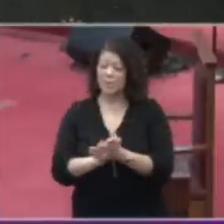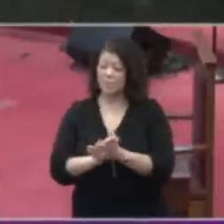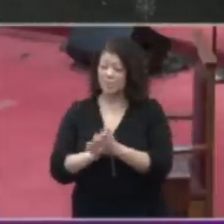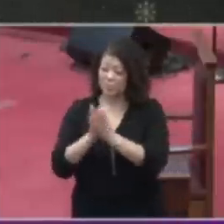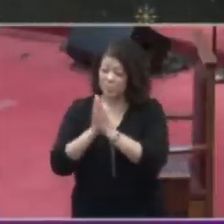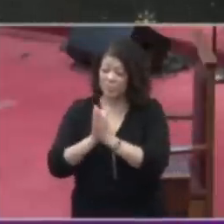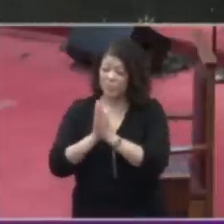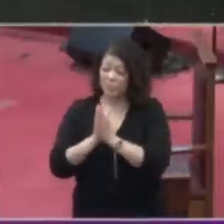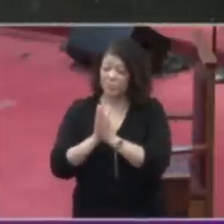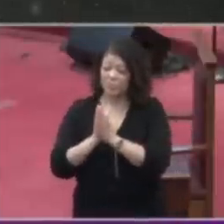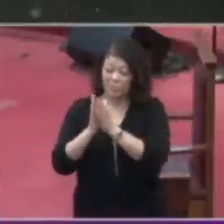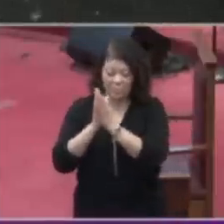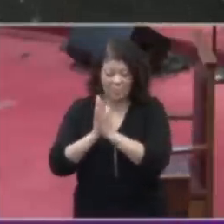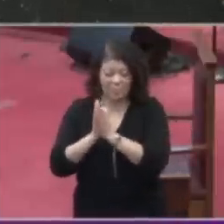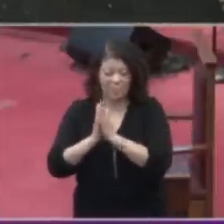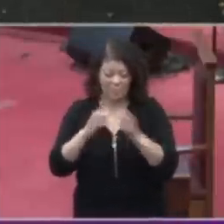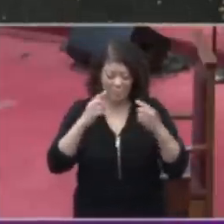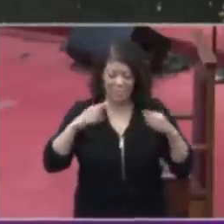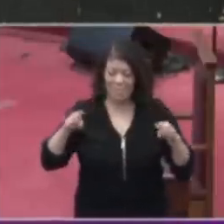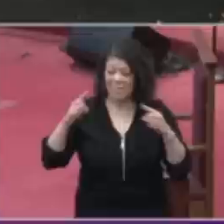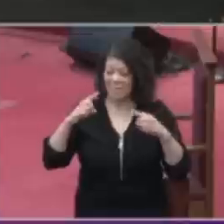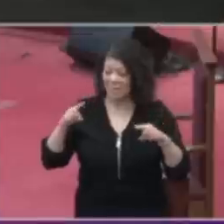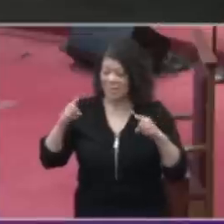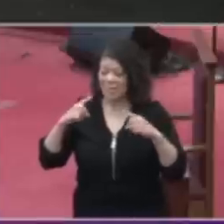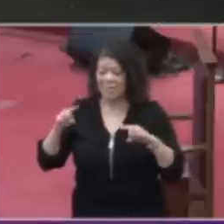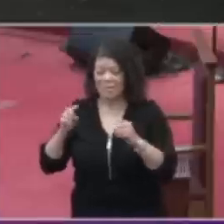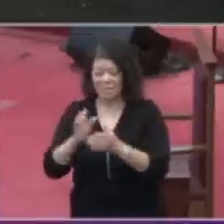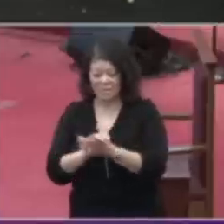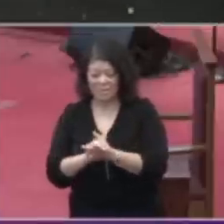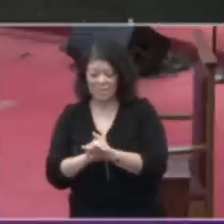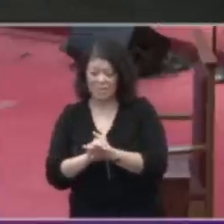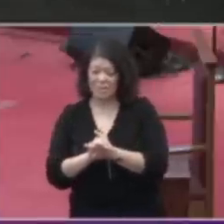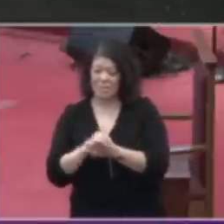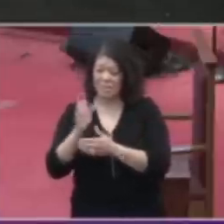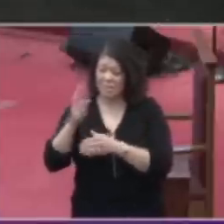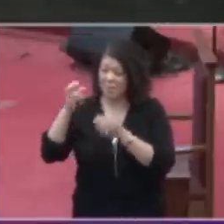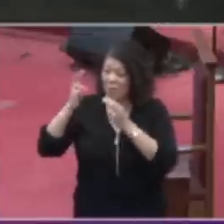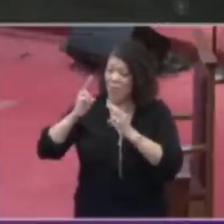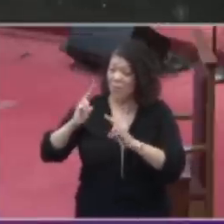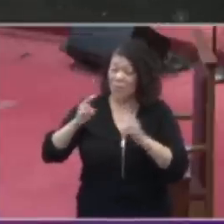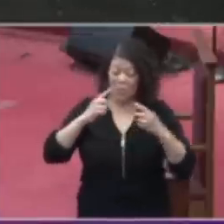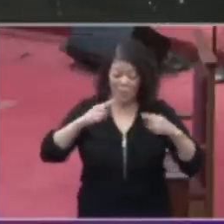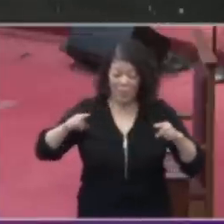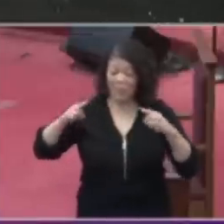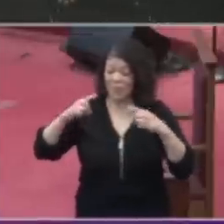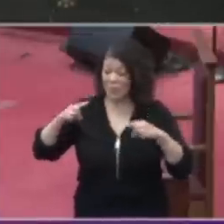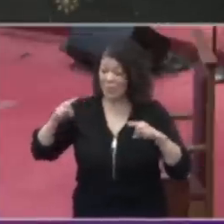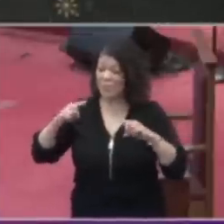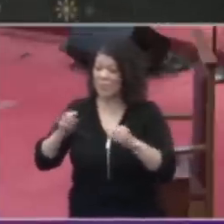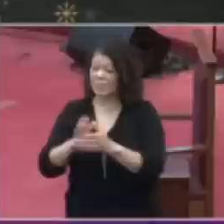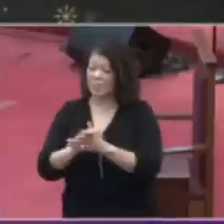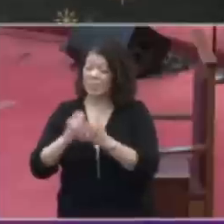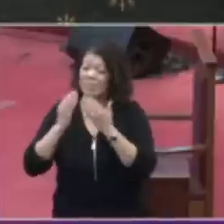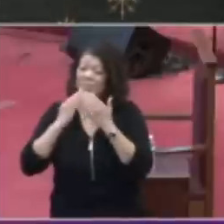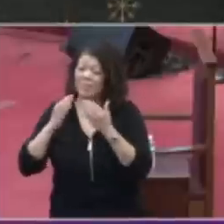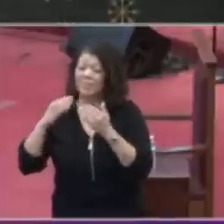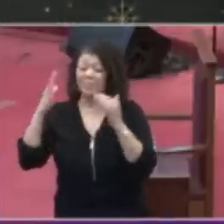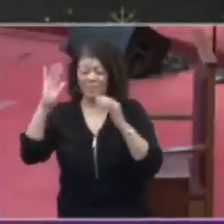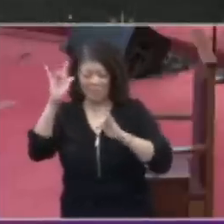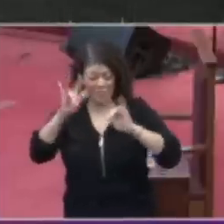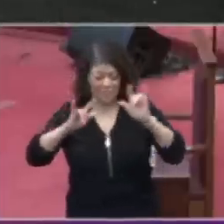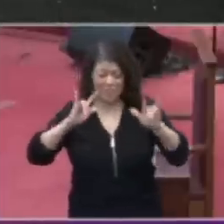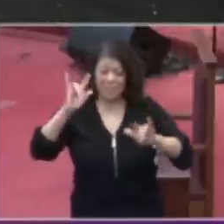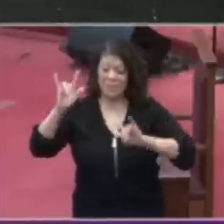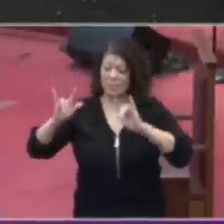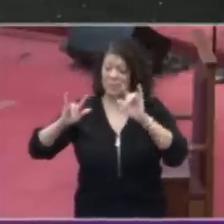the heavens proclaim your majesty and the earth proclaims your glory. Thank you for loving us so much that you gave your